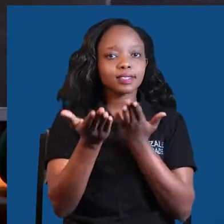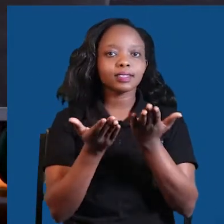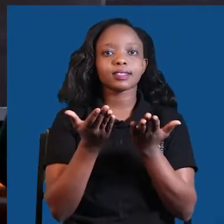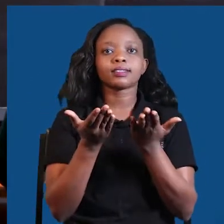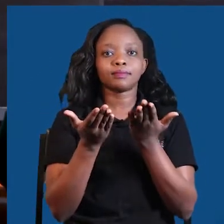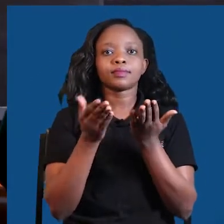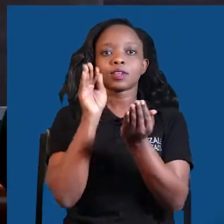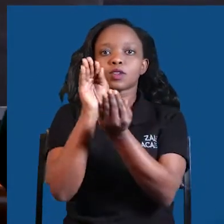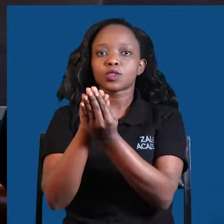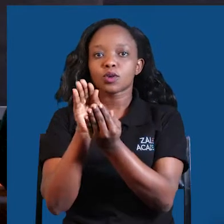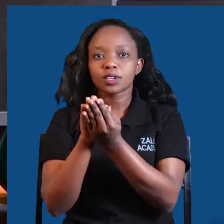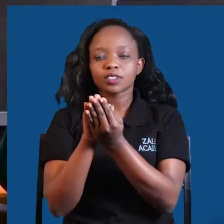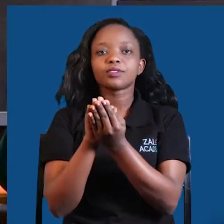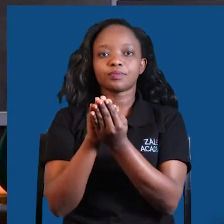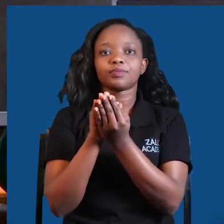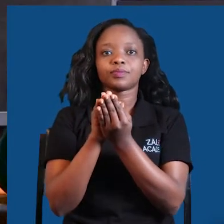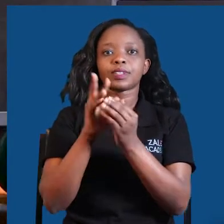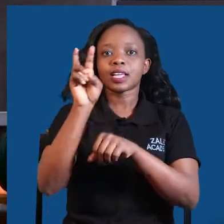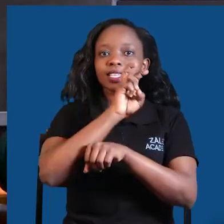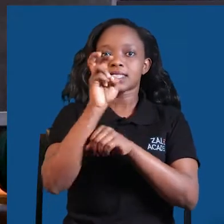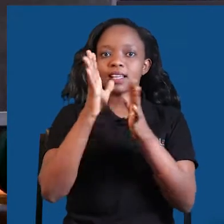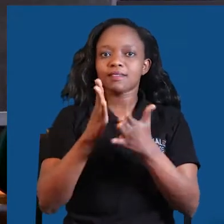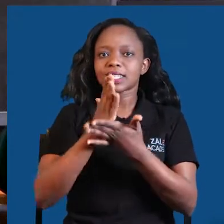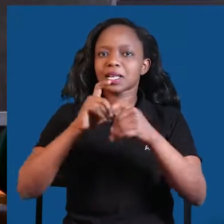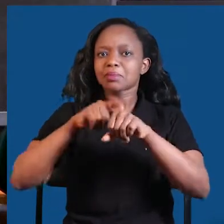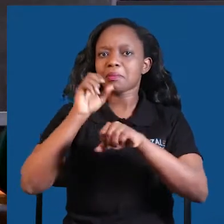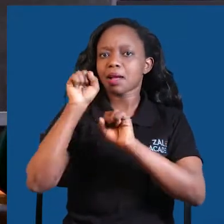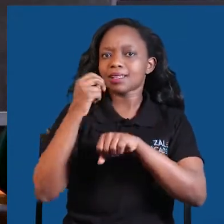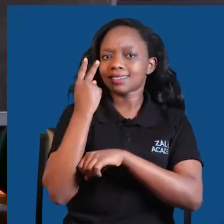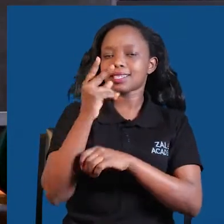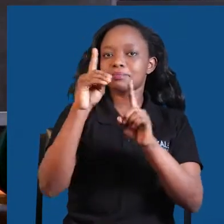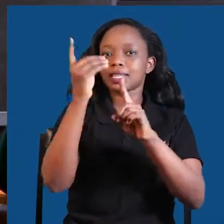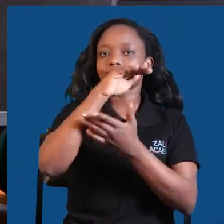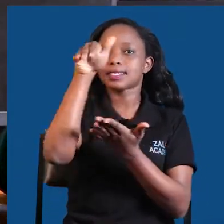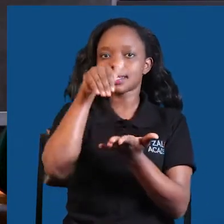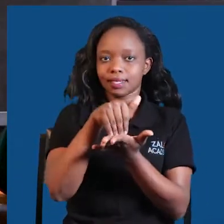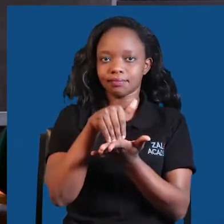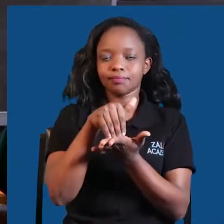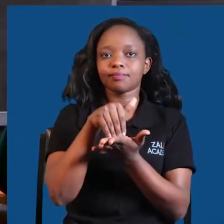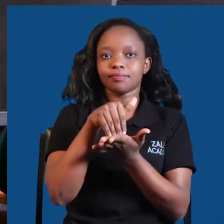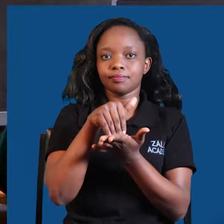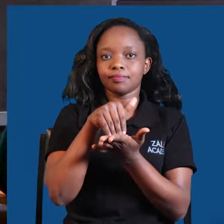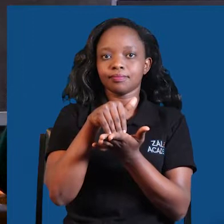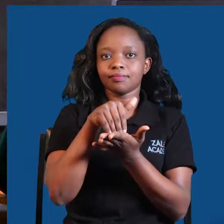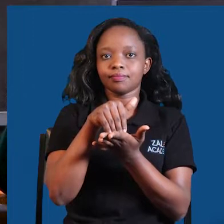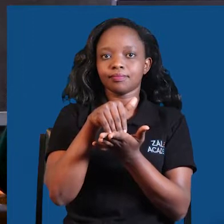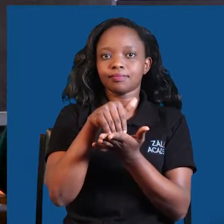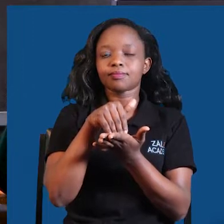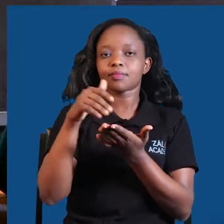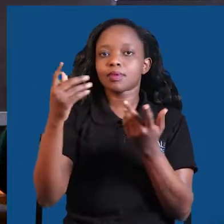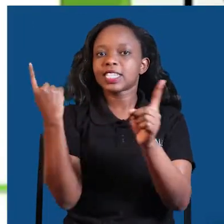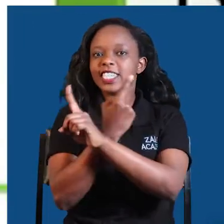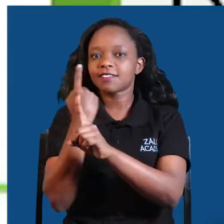services such as storage, or rather sometimes you can see data centers. You've heard of data centers? Located in